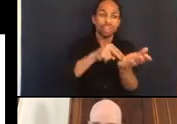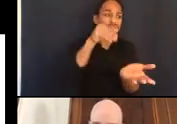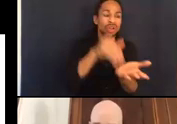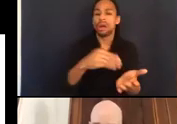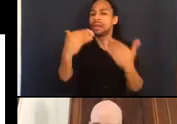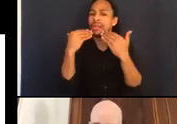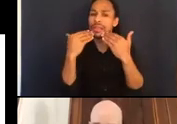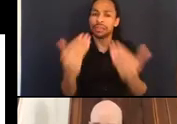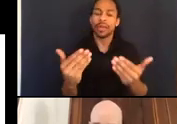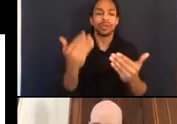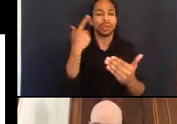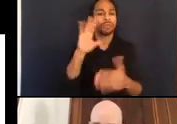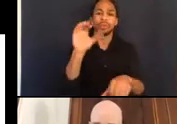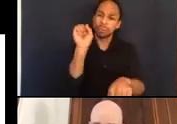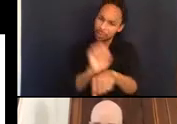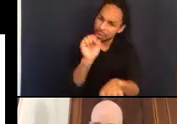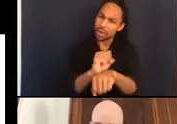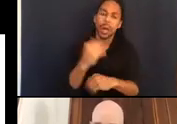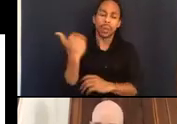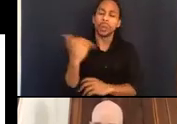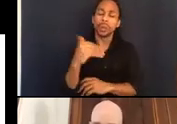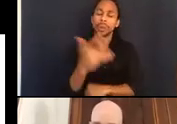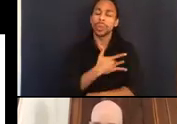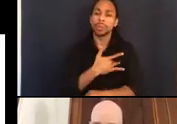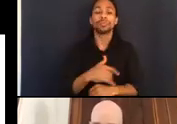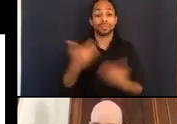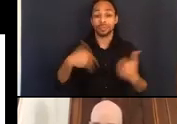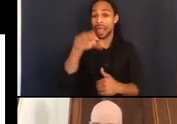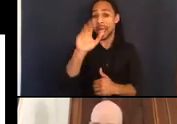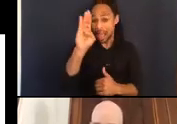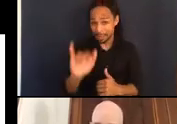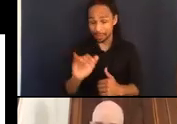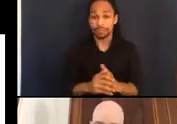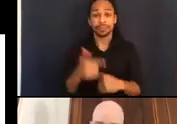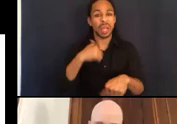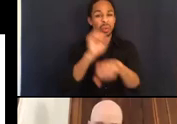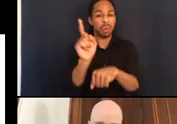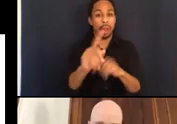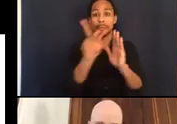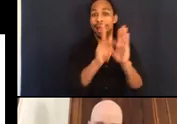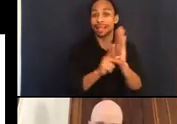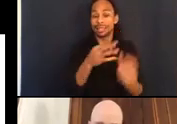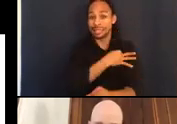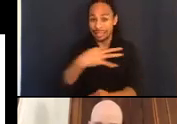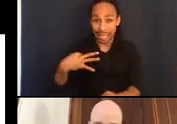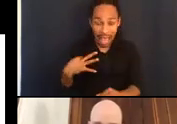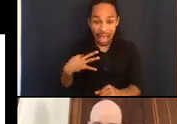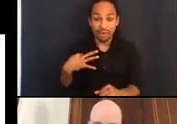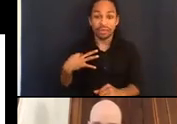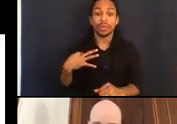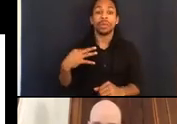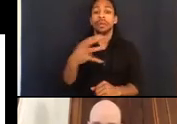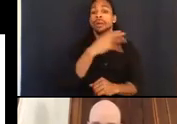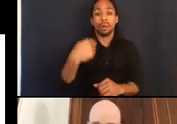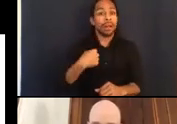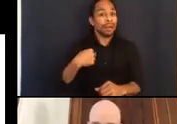for the work that you guys are doing every day. My name is Abby McCartney. I work on the policy staff of Senator Elizabeth Warren, and I have a chance today to tell you a